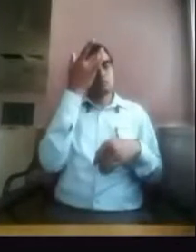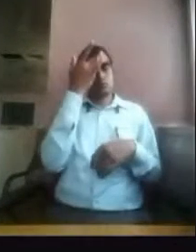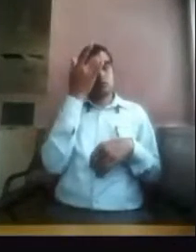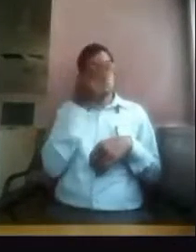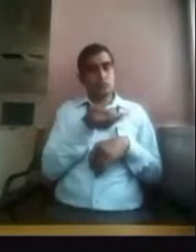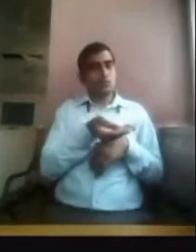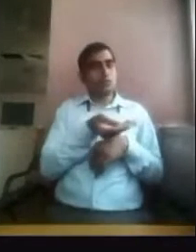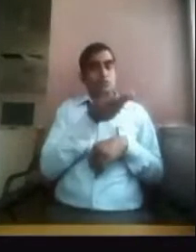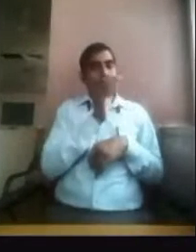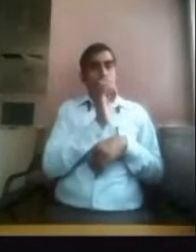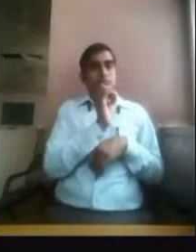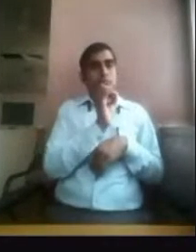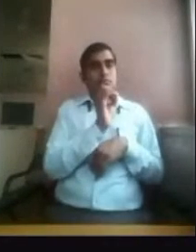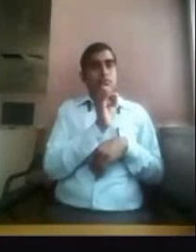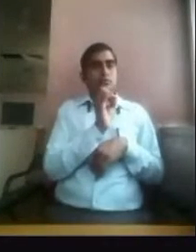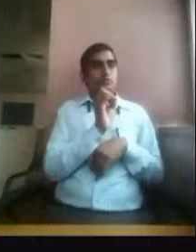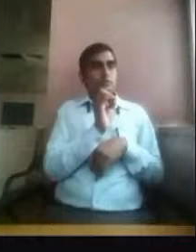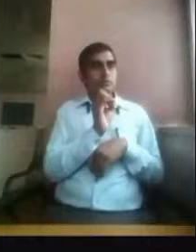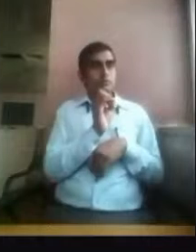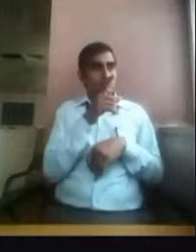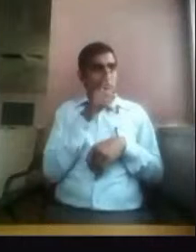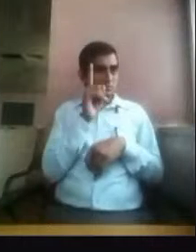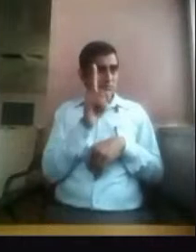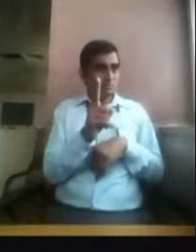that her health has deteriorated right now.